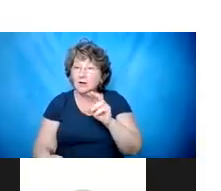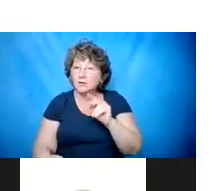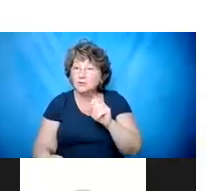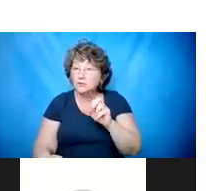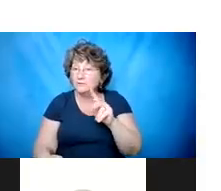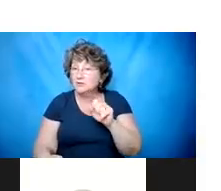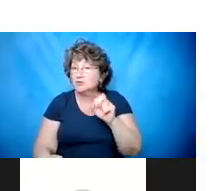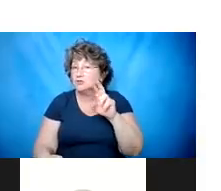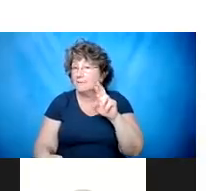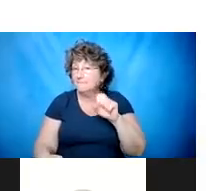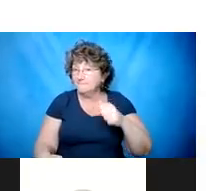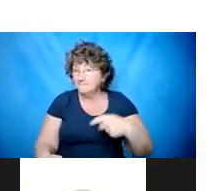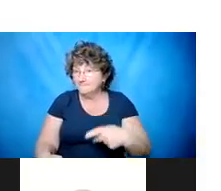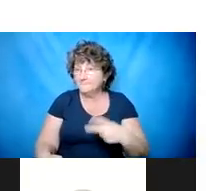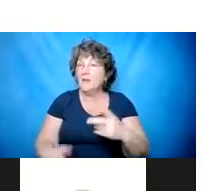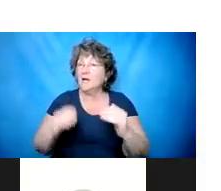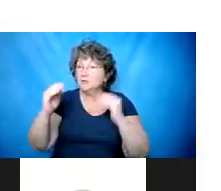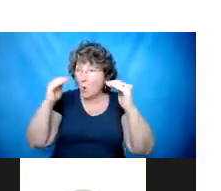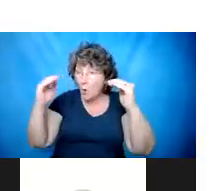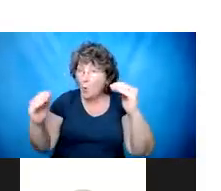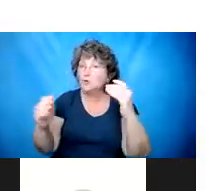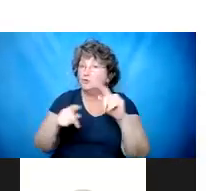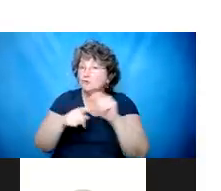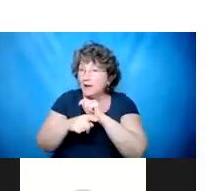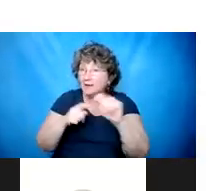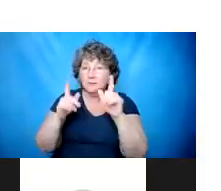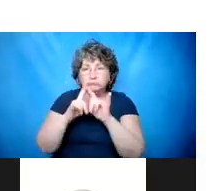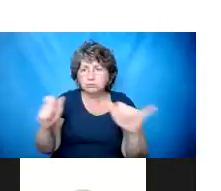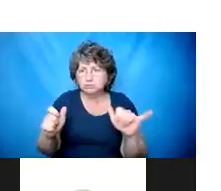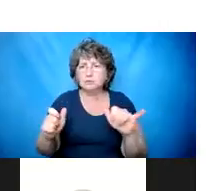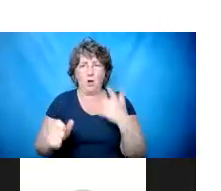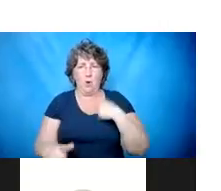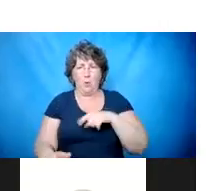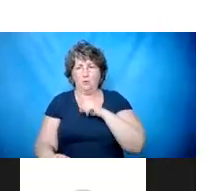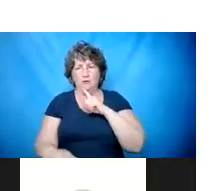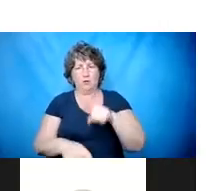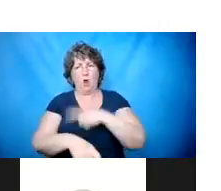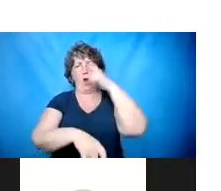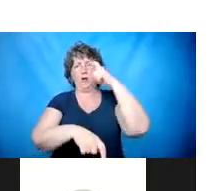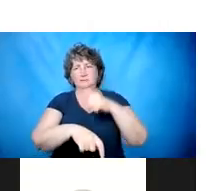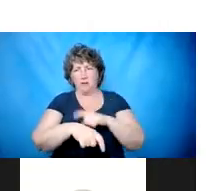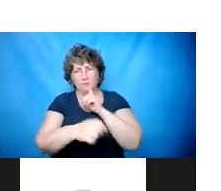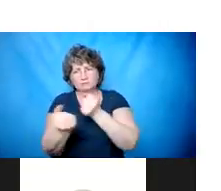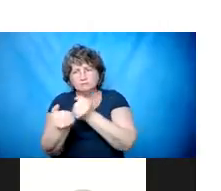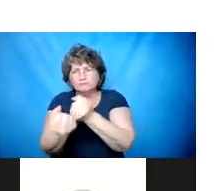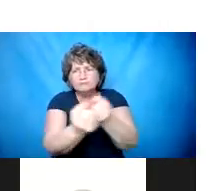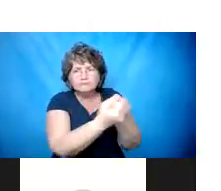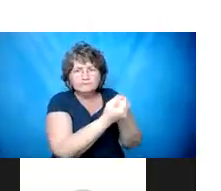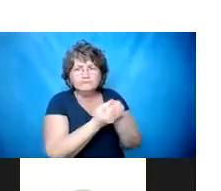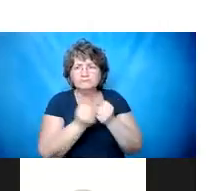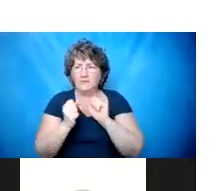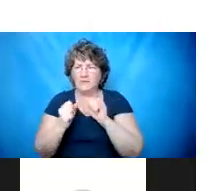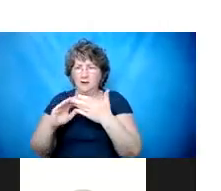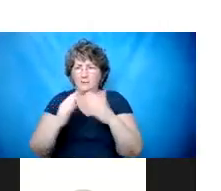to name a few. Congreso Familiar has a long history of supporting a community that has had limited